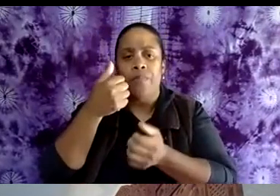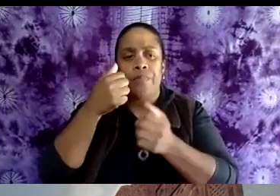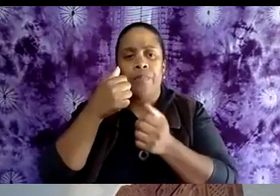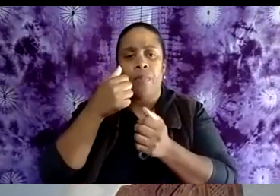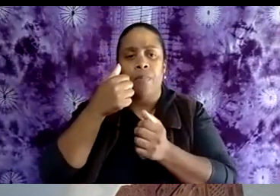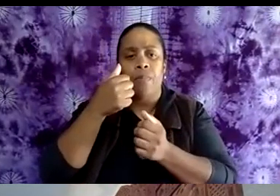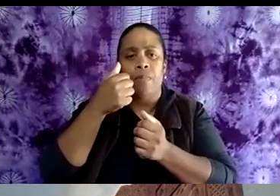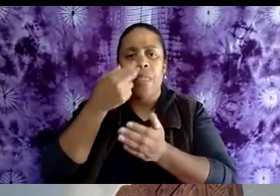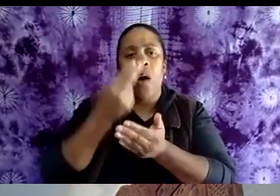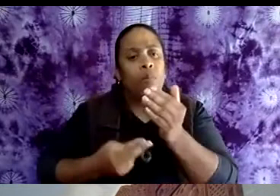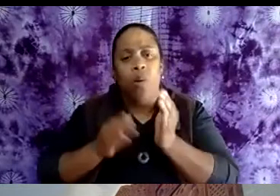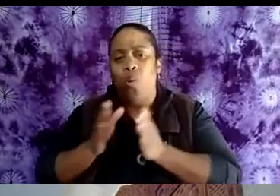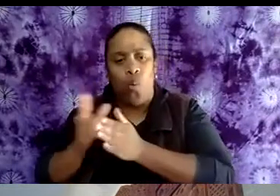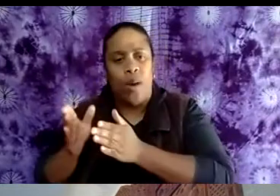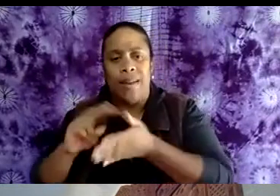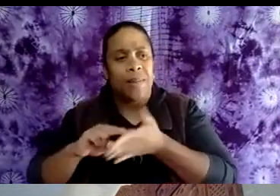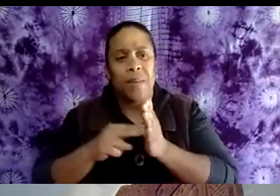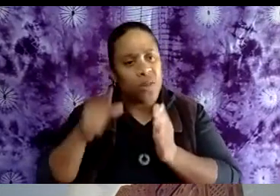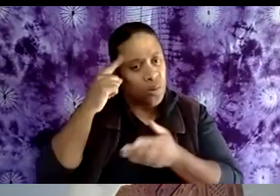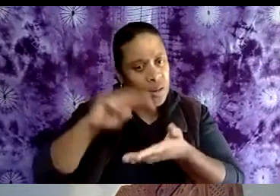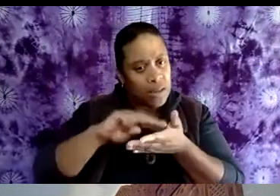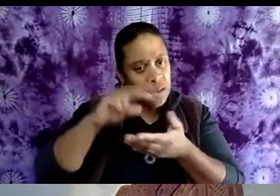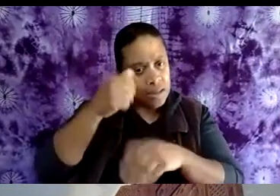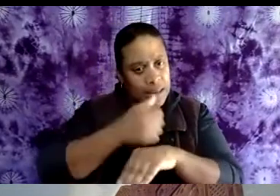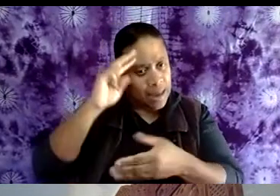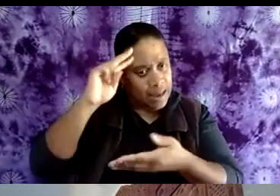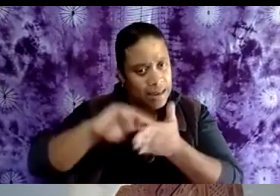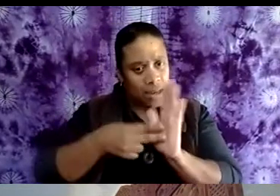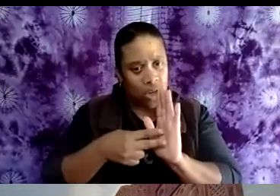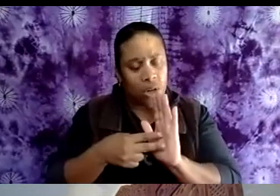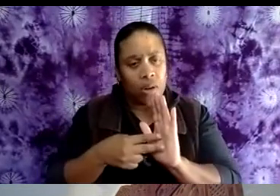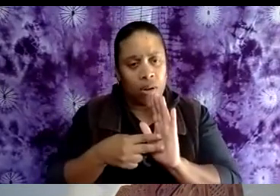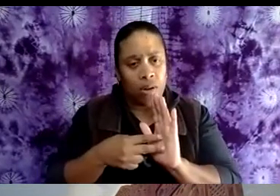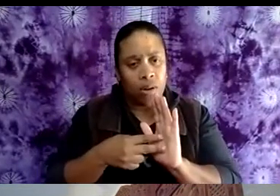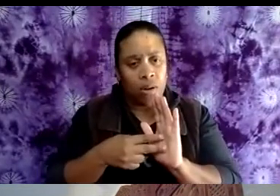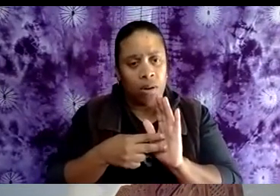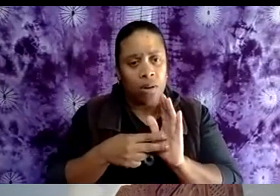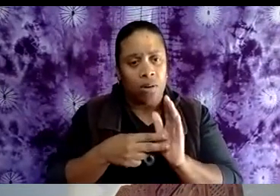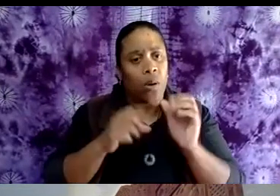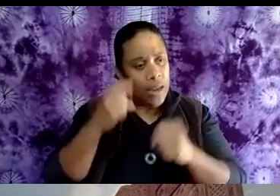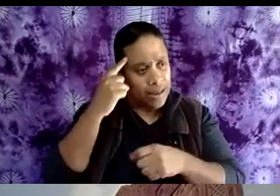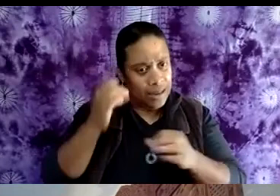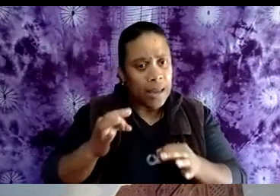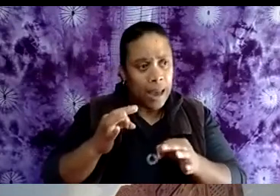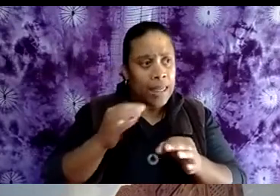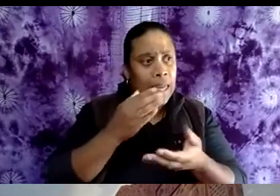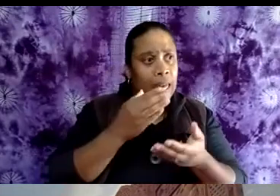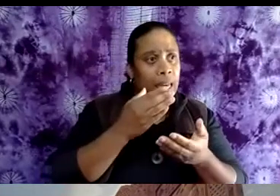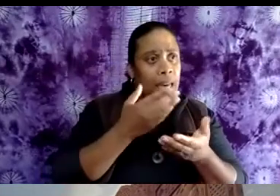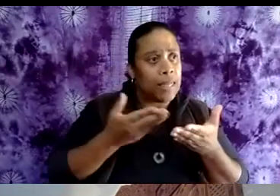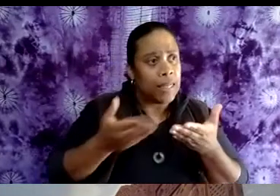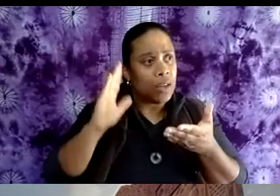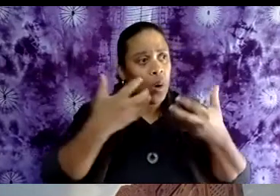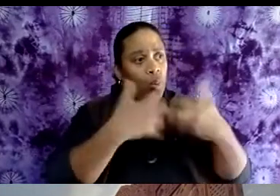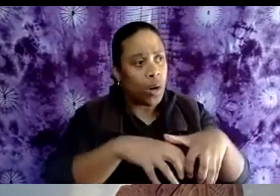to have a good time, or I'm going to be successful, or things are going to go my way or work out. And by doing that,